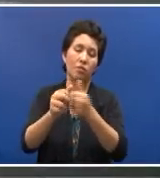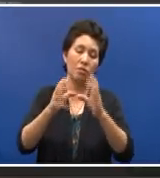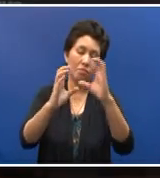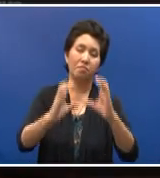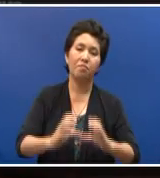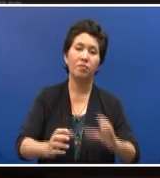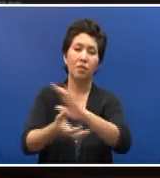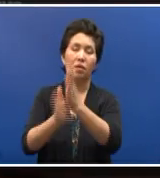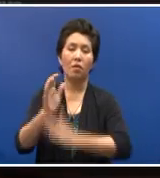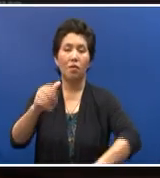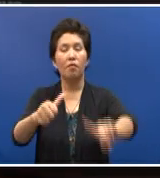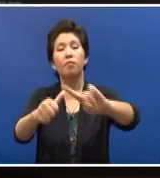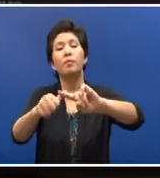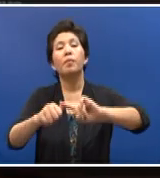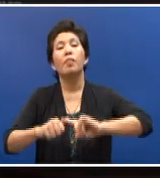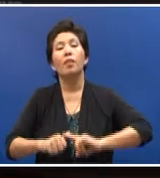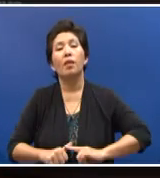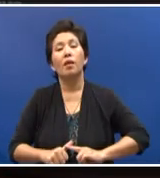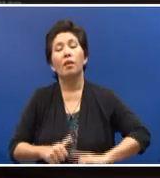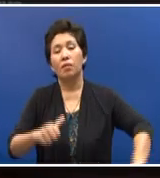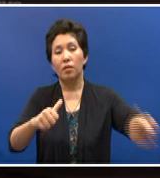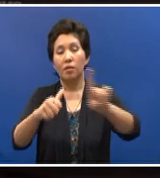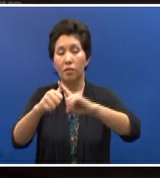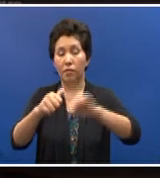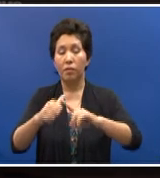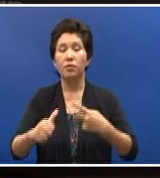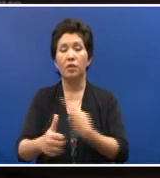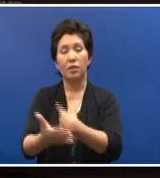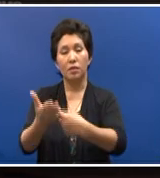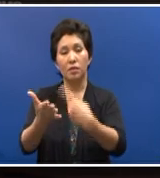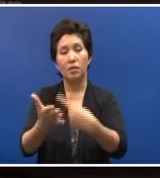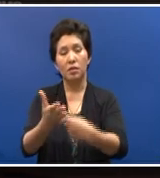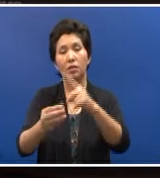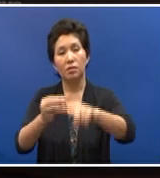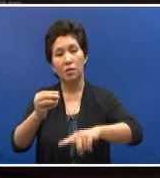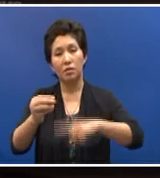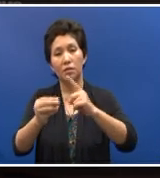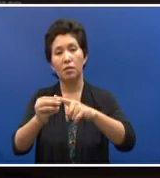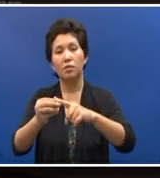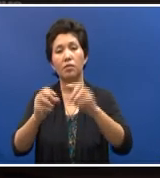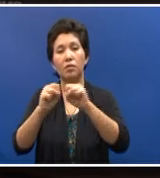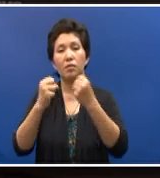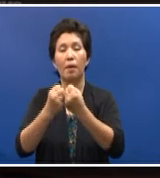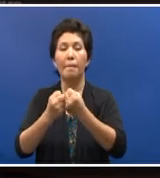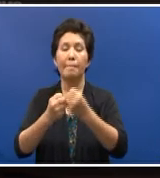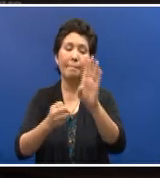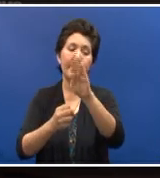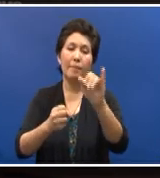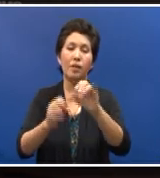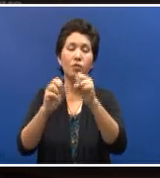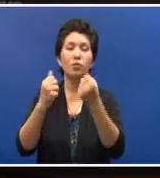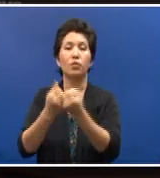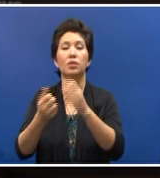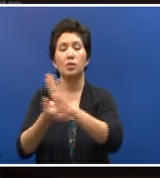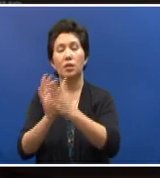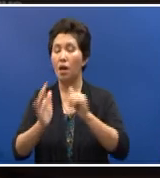us look one by one. The first one, let us discuss about specialization by gender. Okay, so